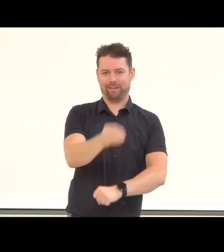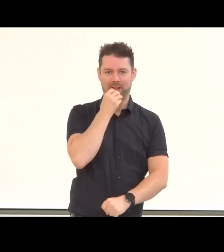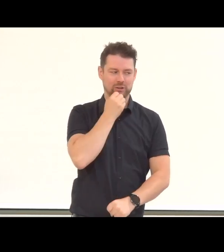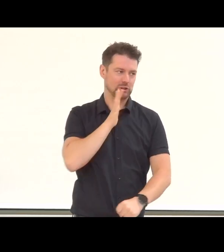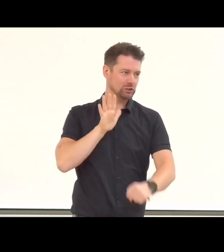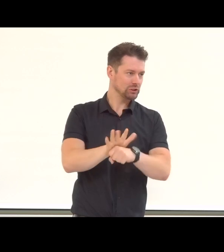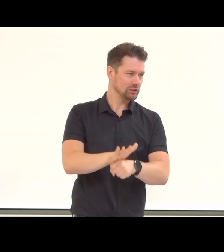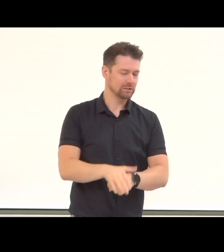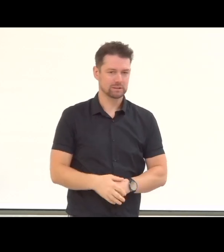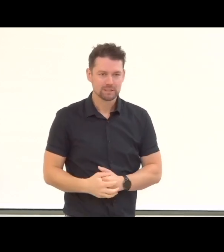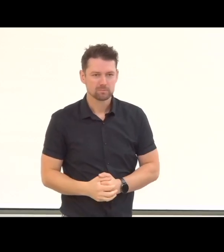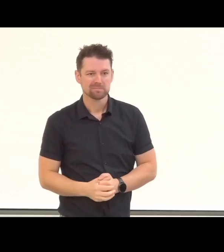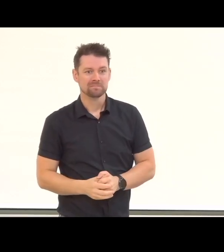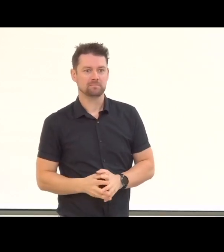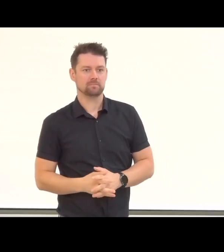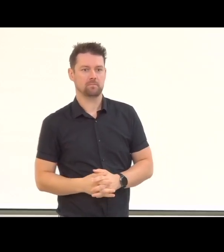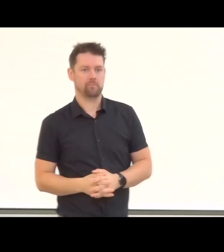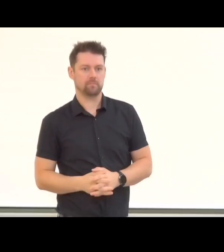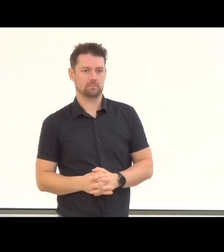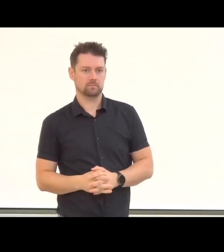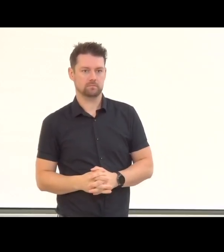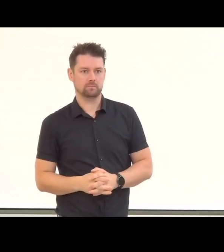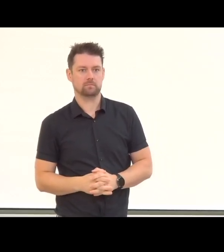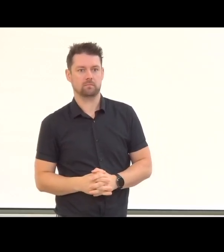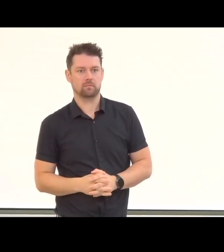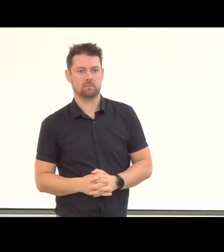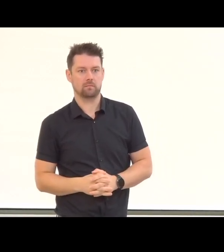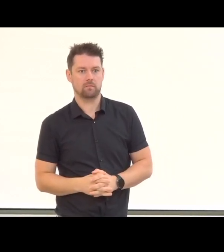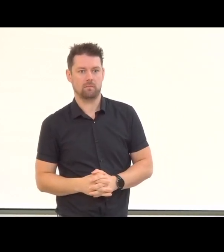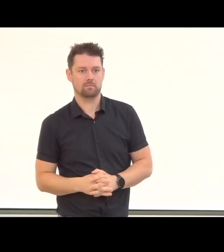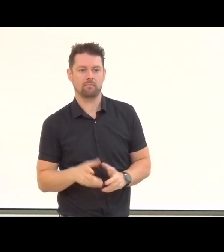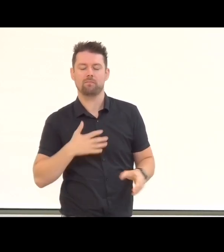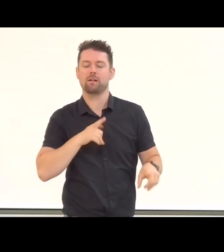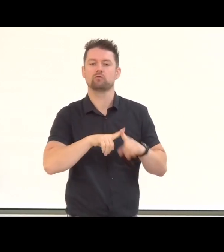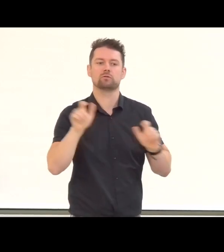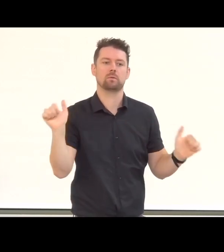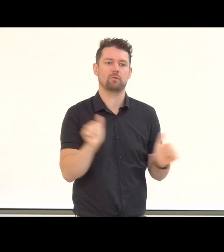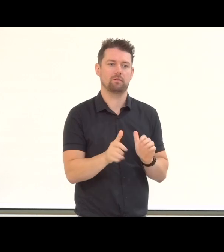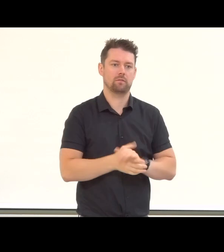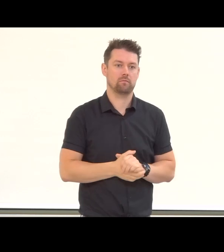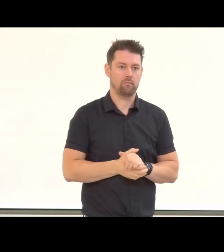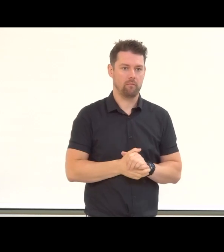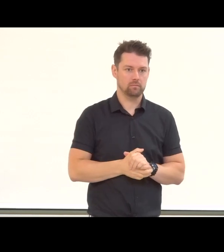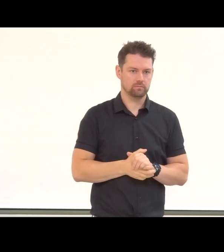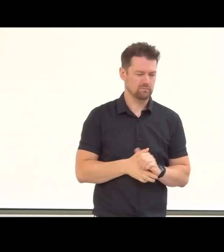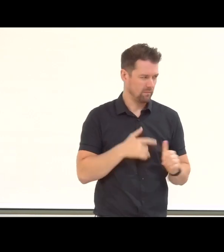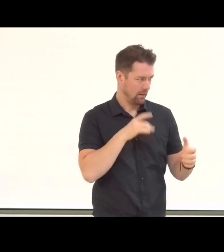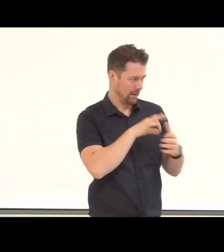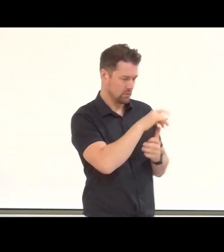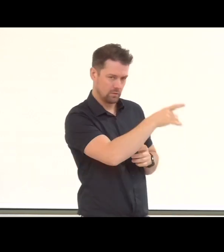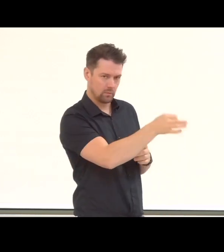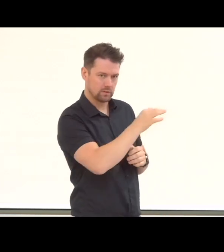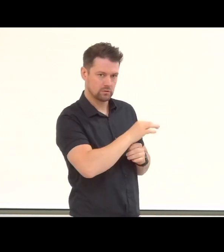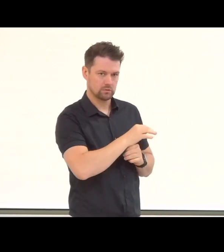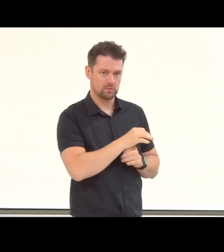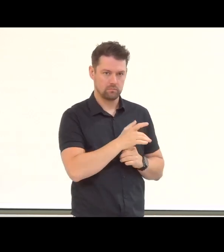imagine you're the target right now. So one last, Lock and then the we go. doors. And I'll try to be very brief, especially to the point that was just raised and to